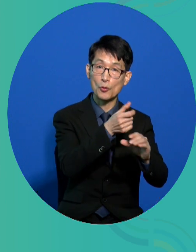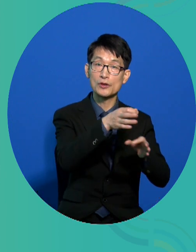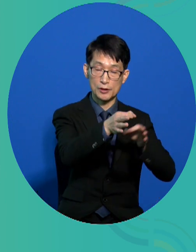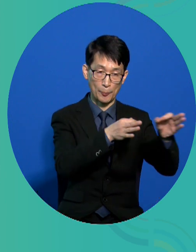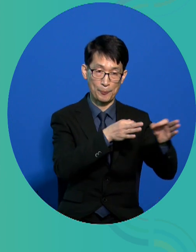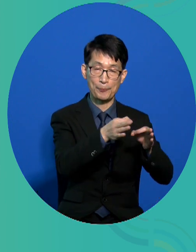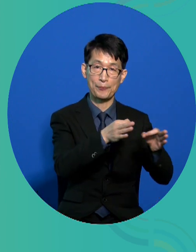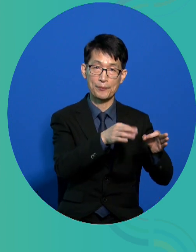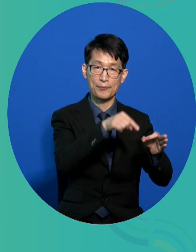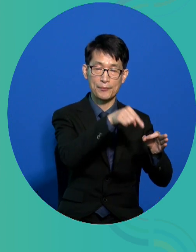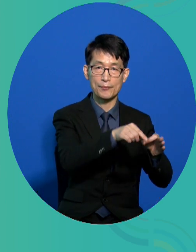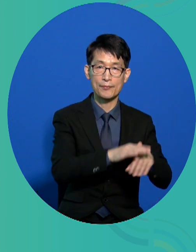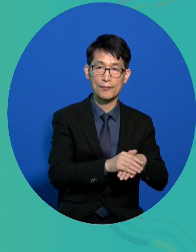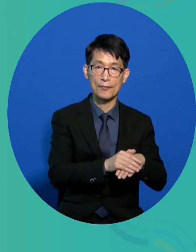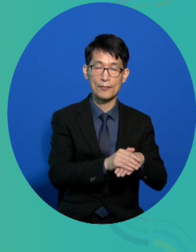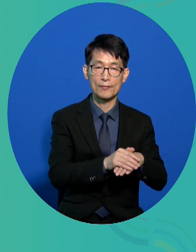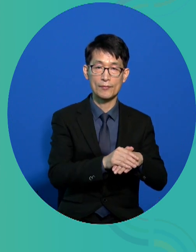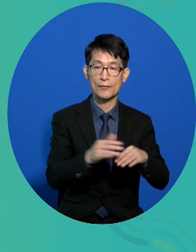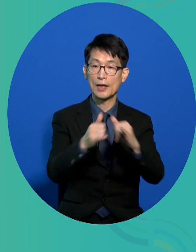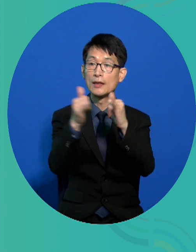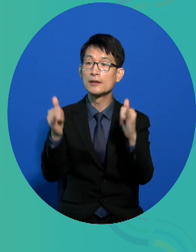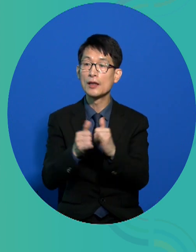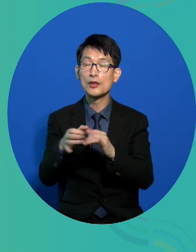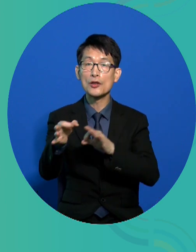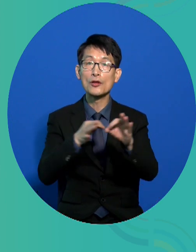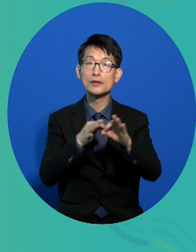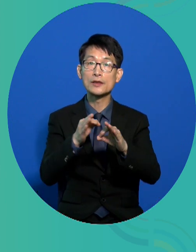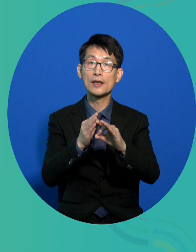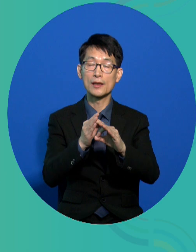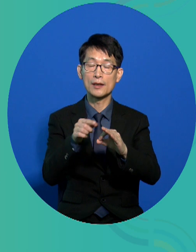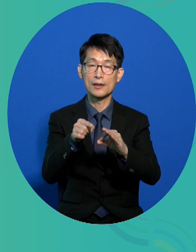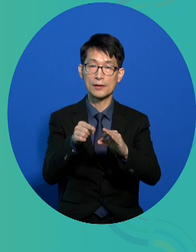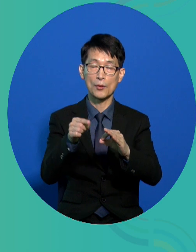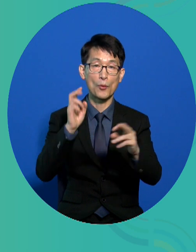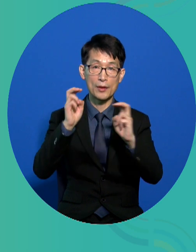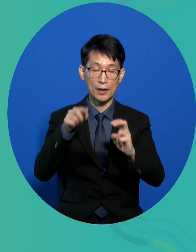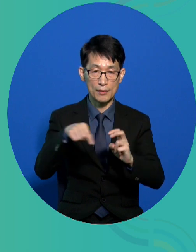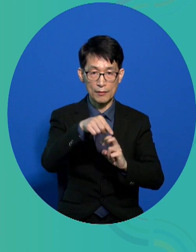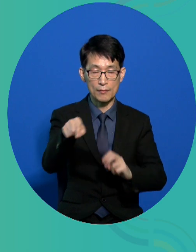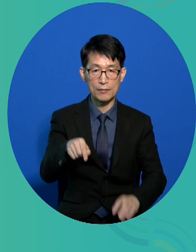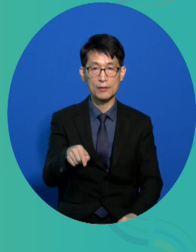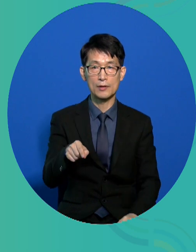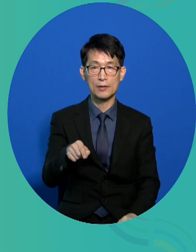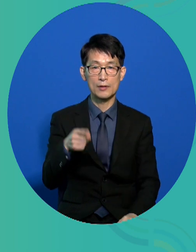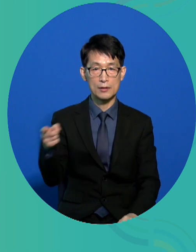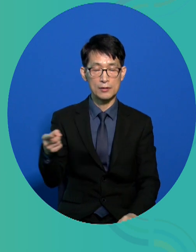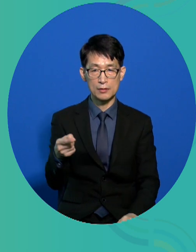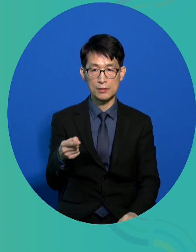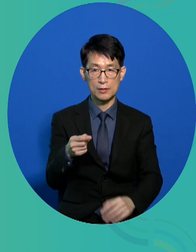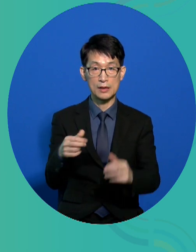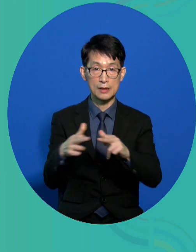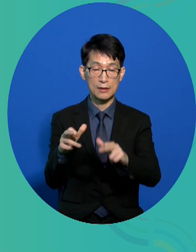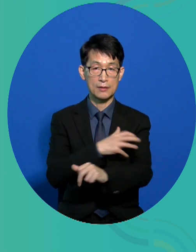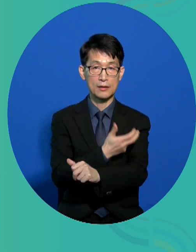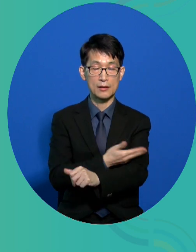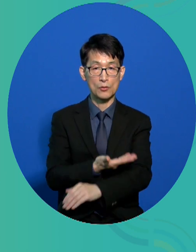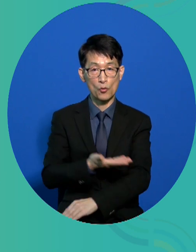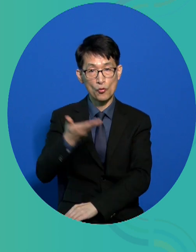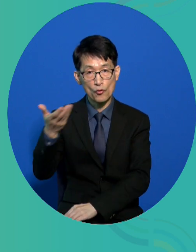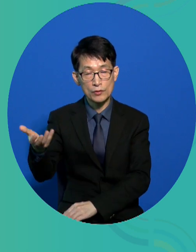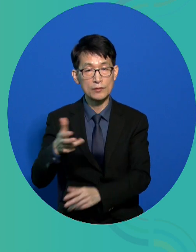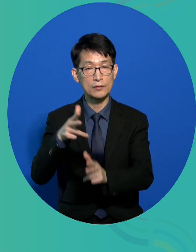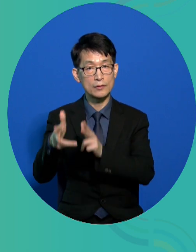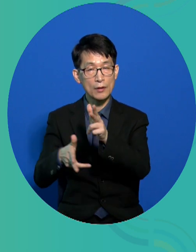the SMEs and the social enterprises, they are trying to develop